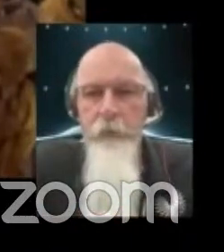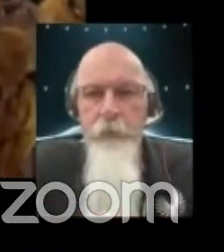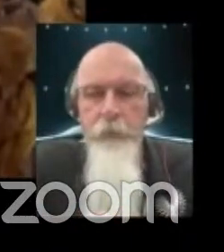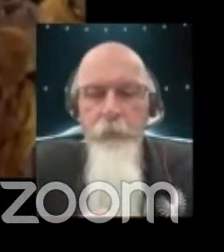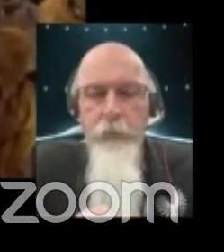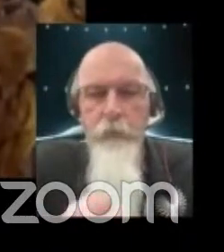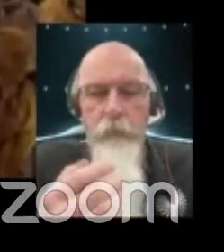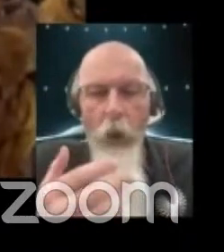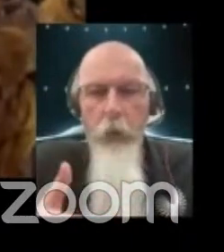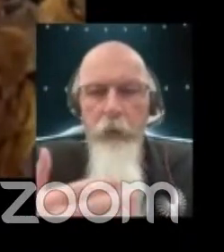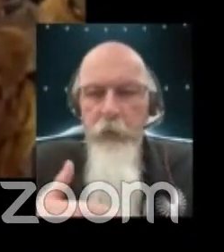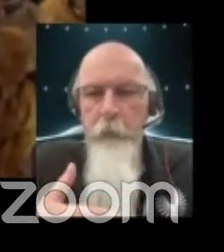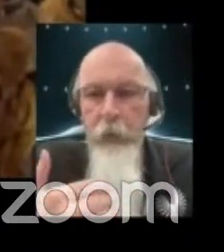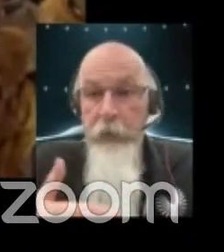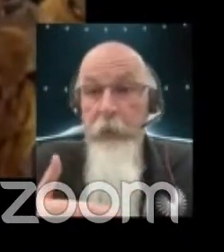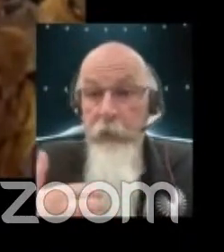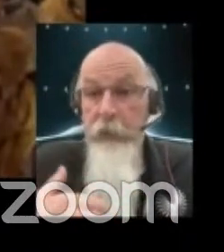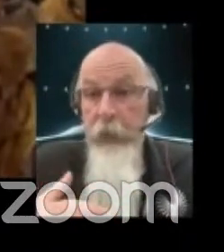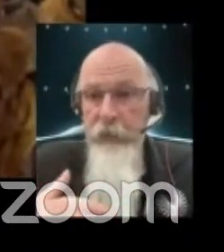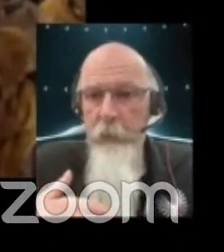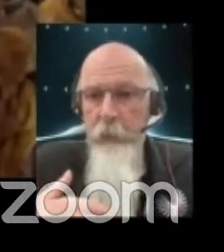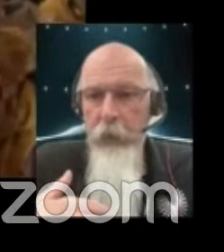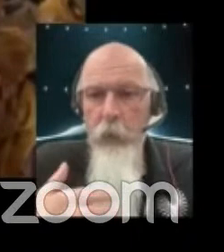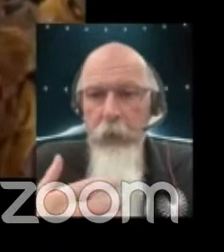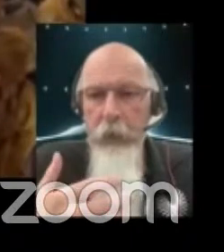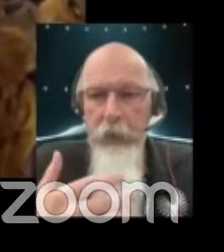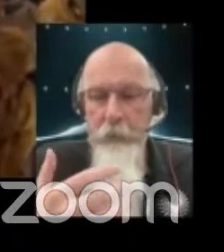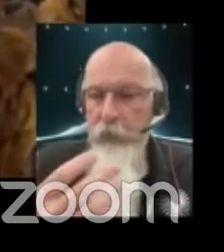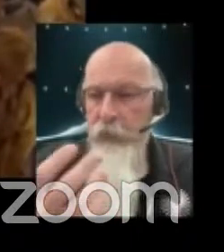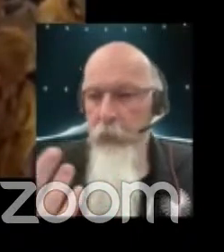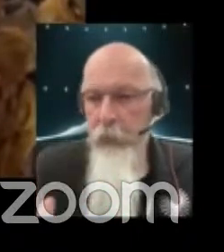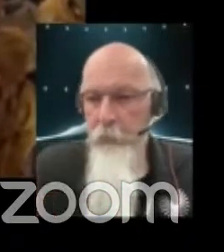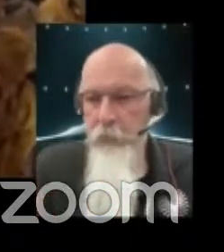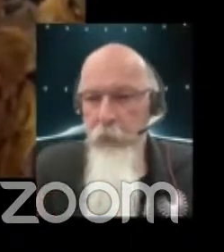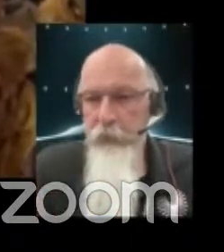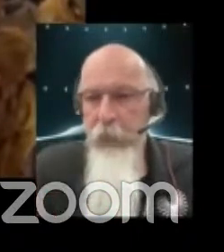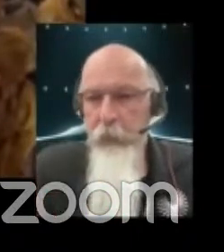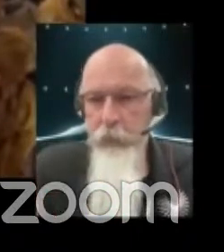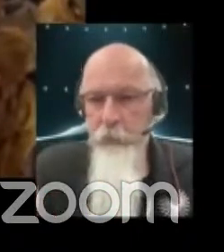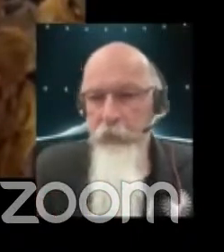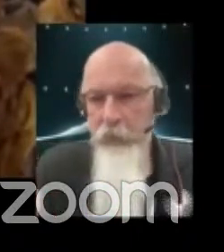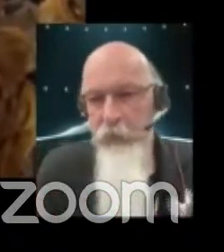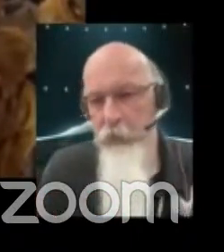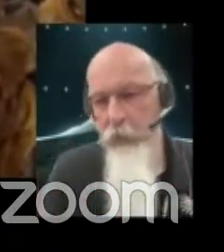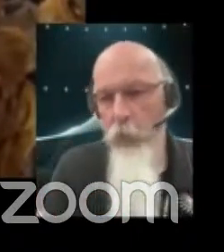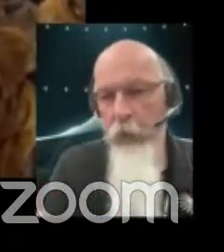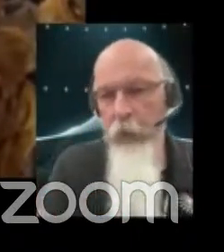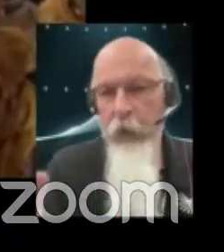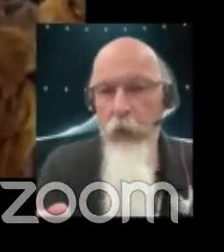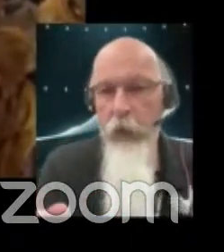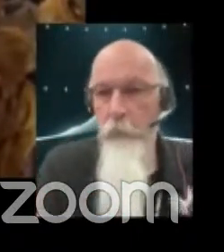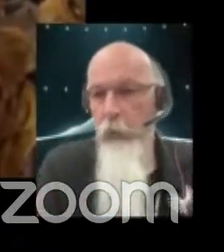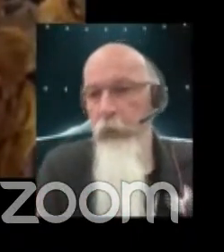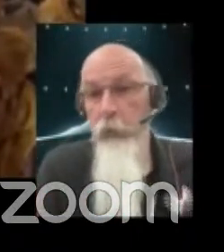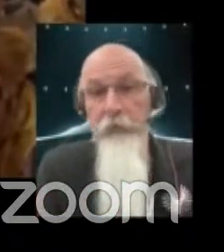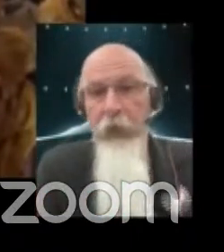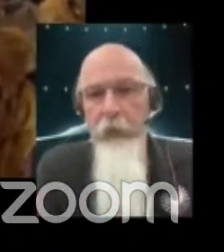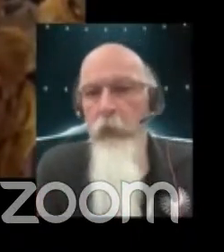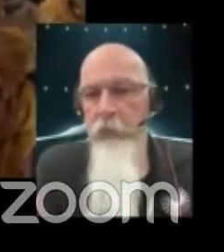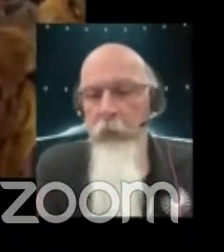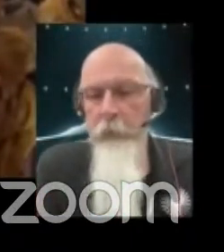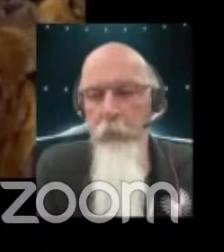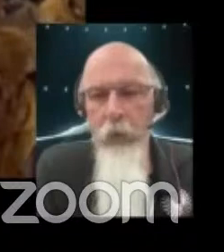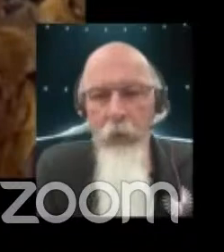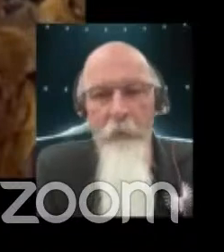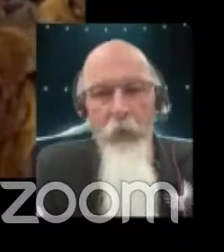where we as Humanity need to take a step back we especially when it comes to an intelligence-based system that we are building and